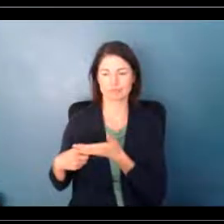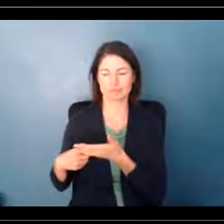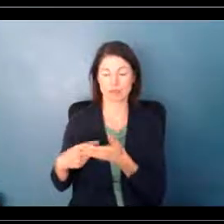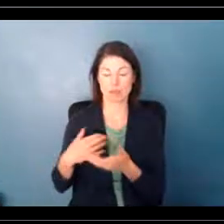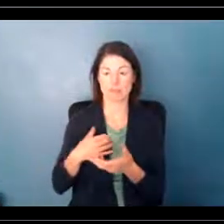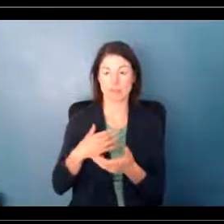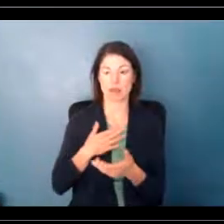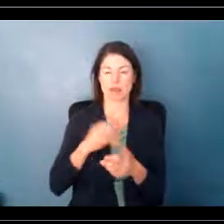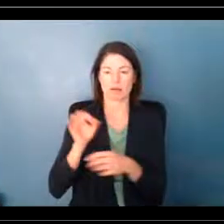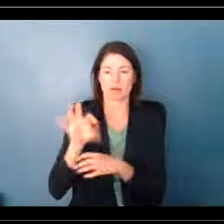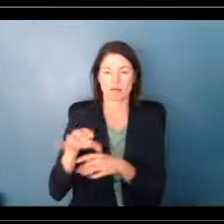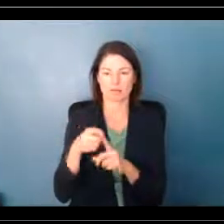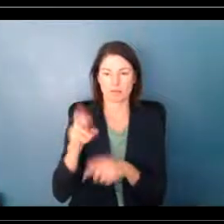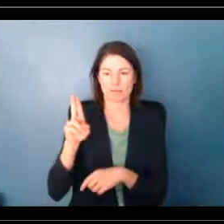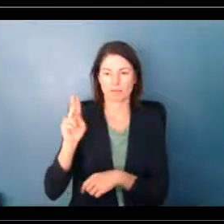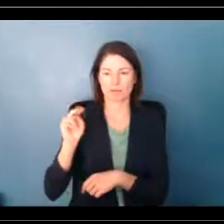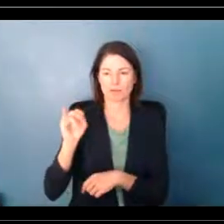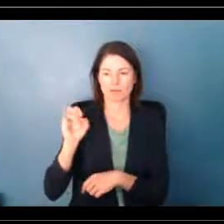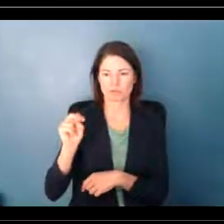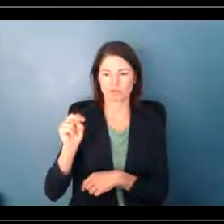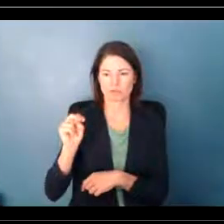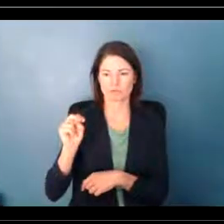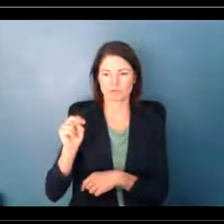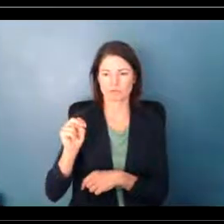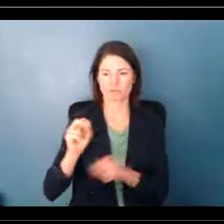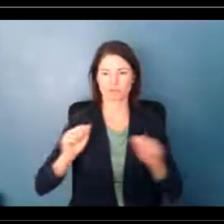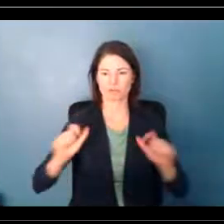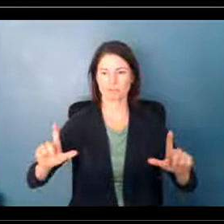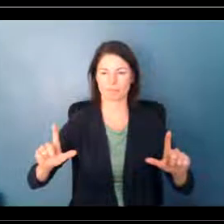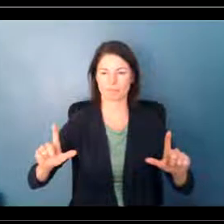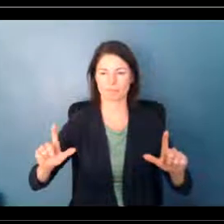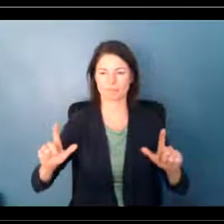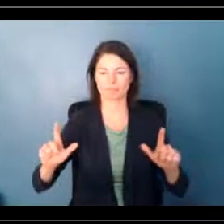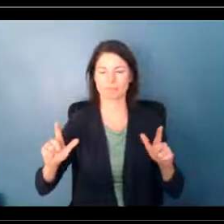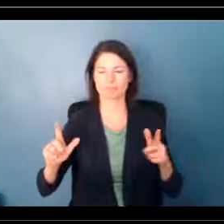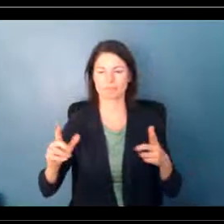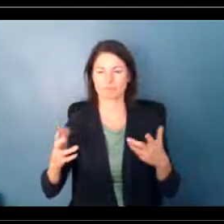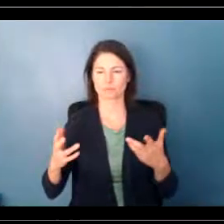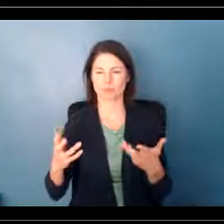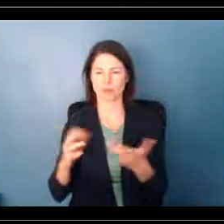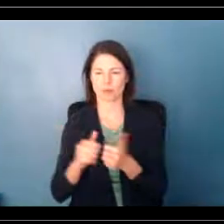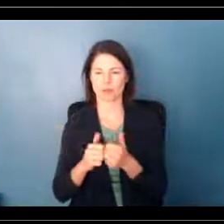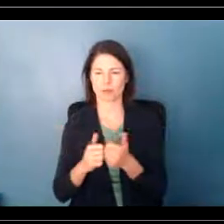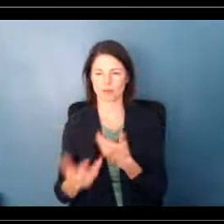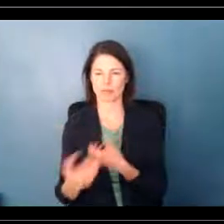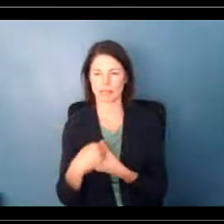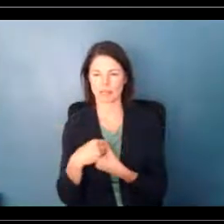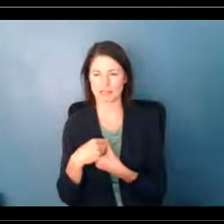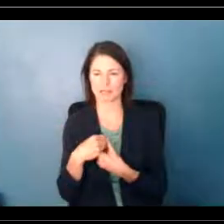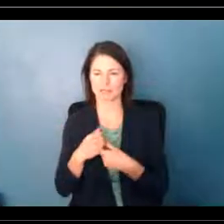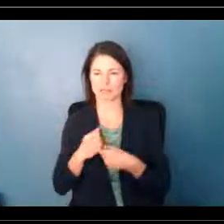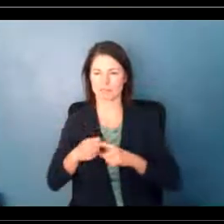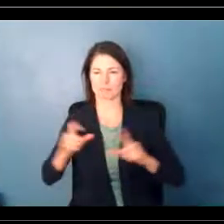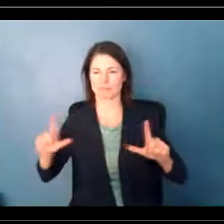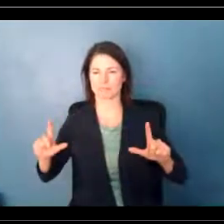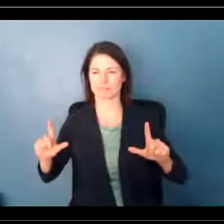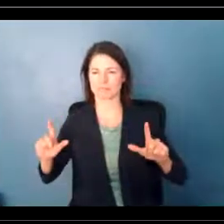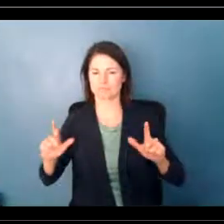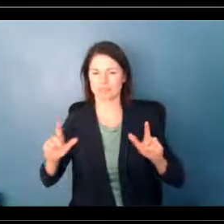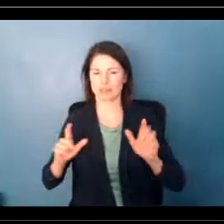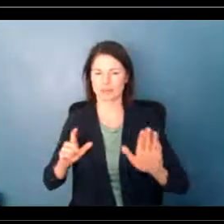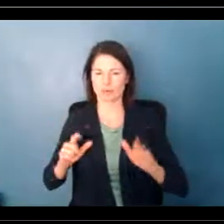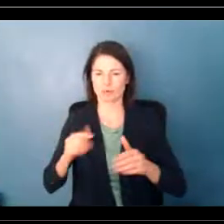and engagement and how to engage and bring our perspective to it. So what's that process? And I apologize if I should know that already, but I'm